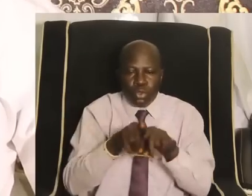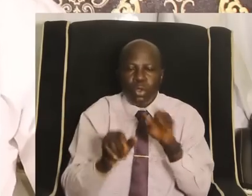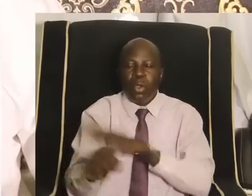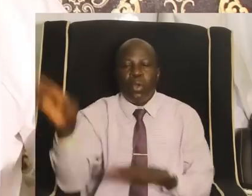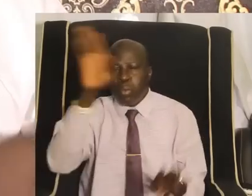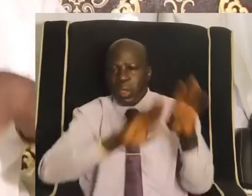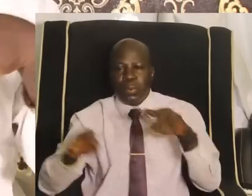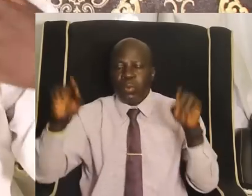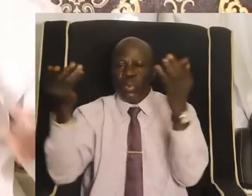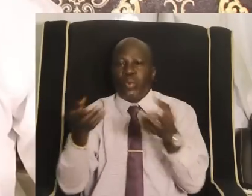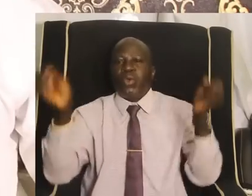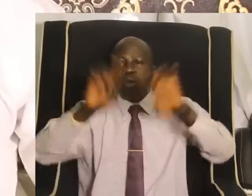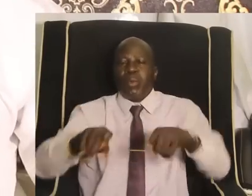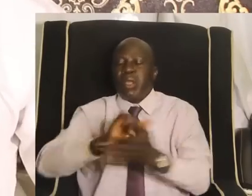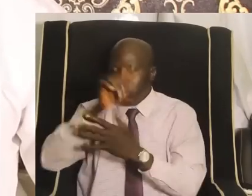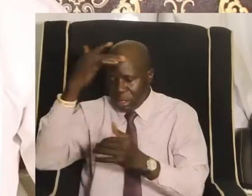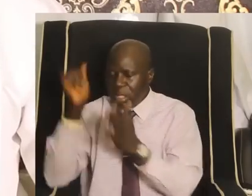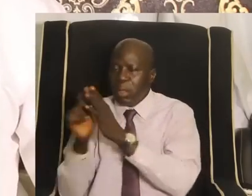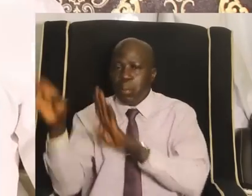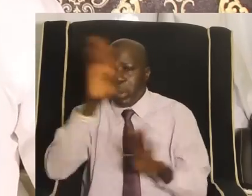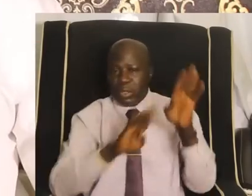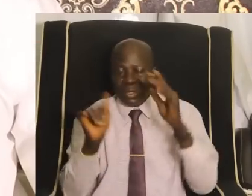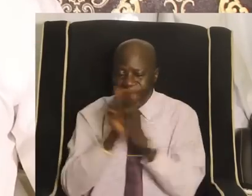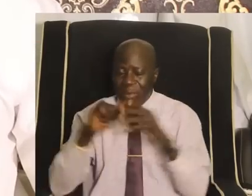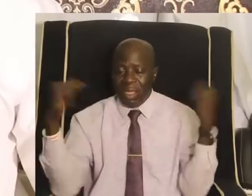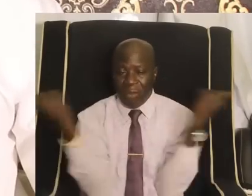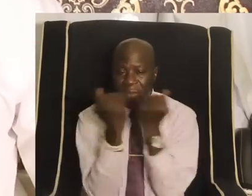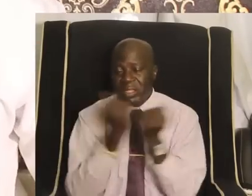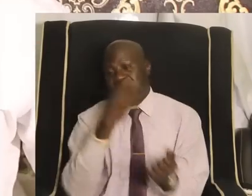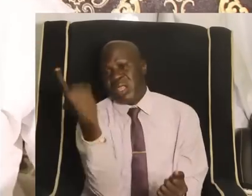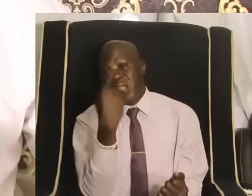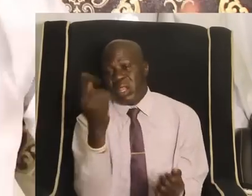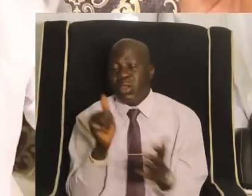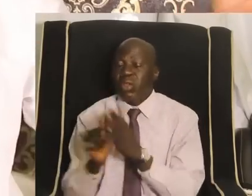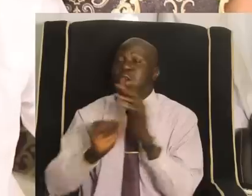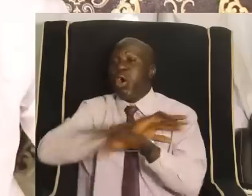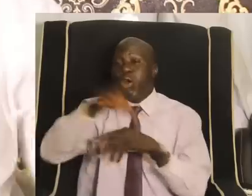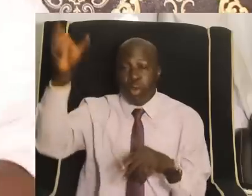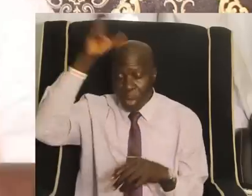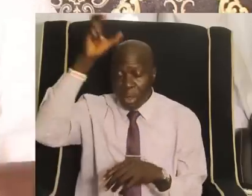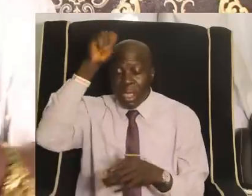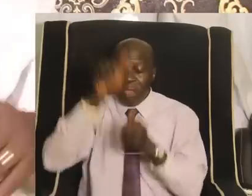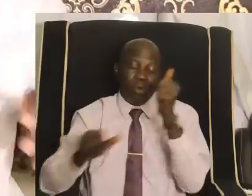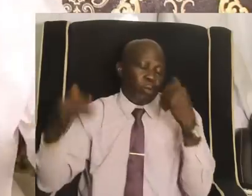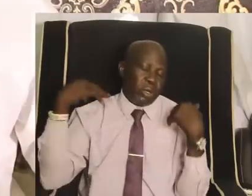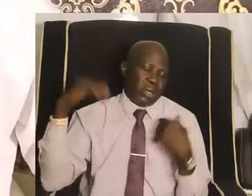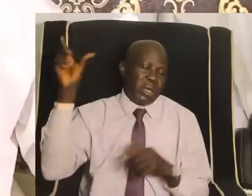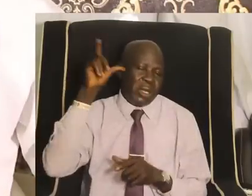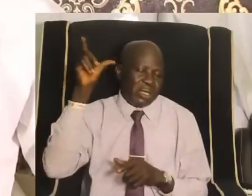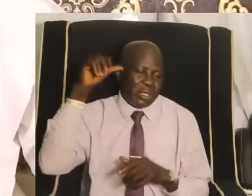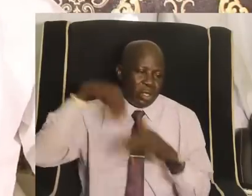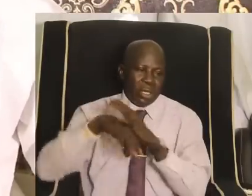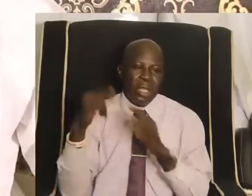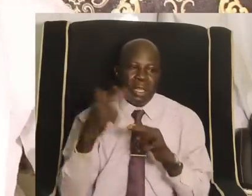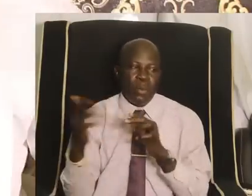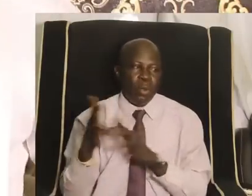be conquered. Torí kì í ṣogun tó lè dájà. Because you know the battle you can fight alone. Ogun obìnrin ni. His battle of giants. Gbogbo ènìyàn ẹgbàmí. Everybody needs to be. Ìkàlíkà bàtà.